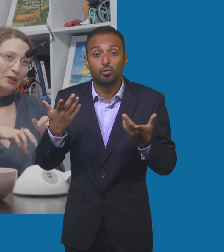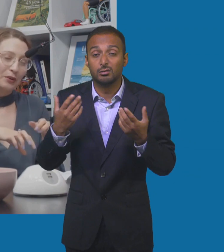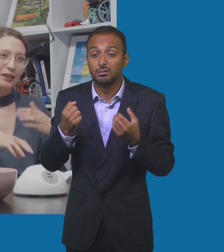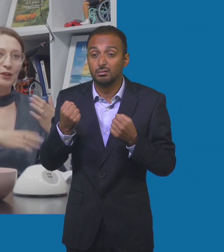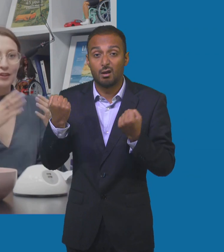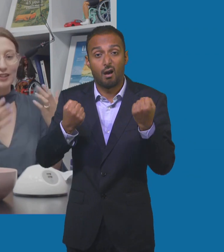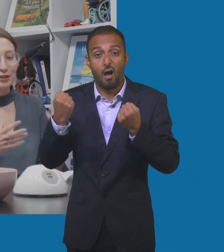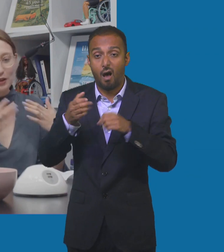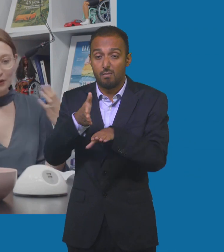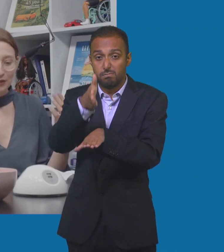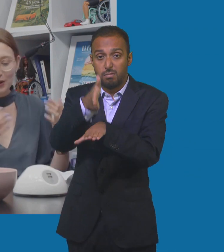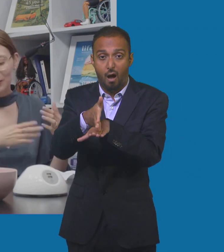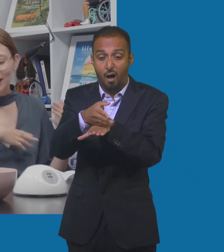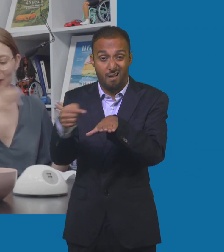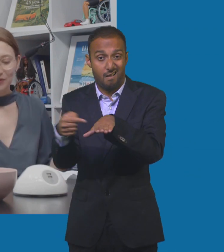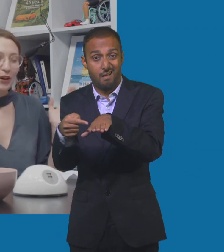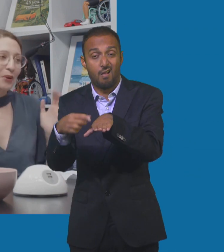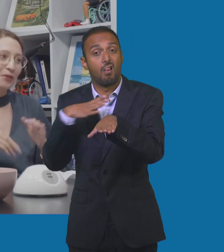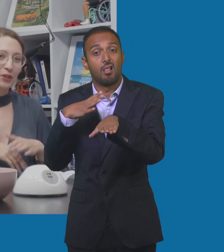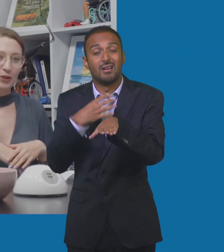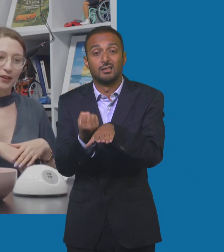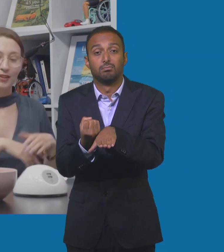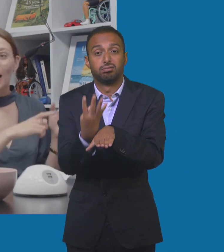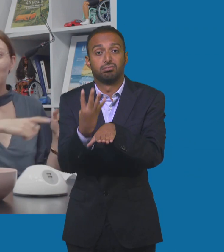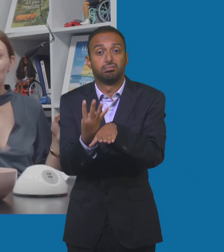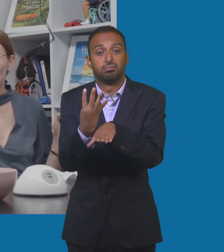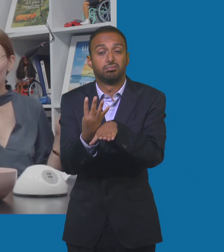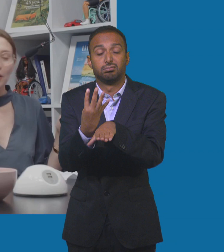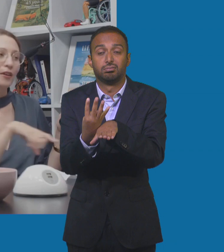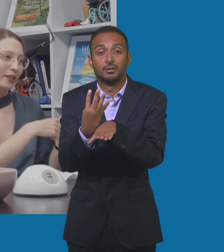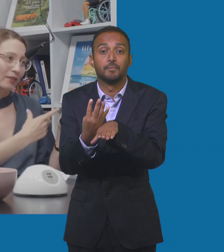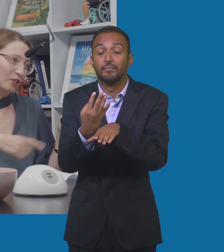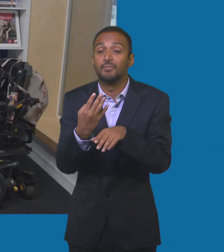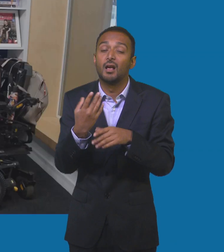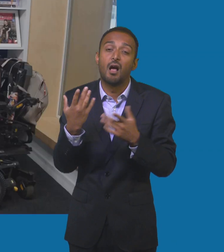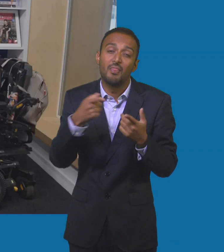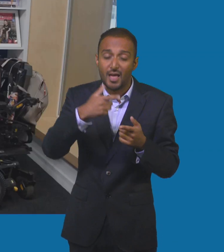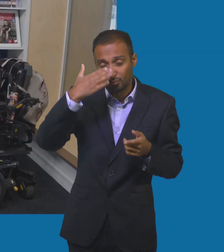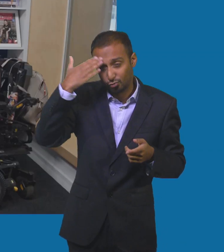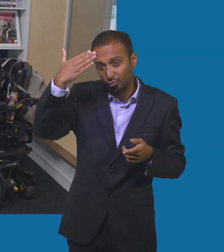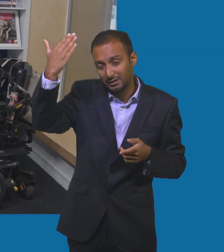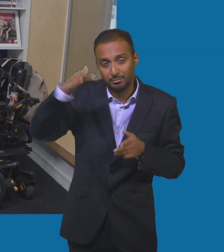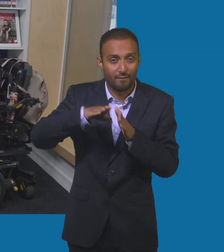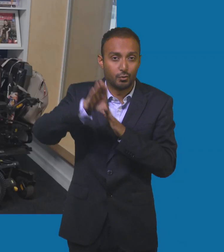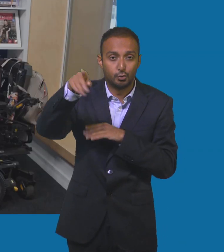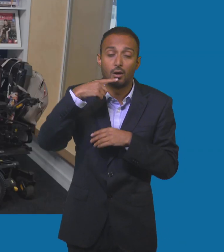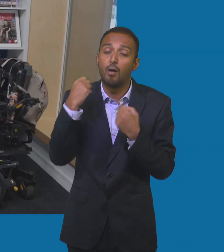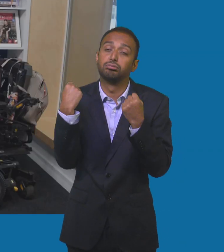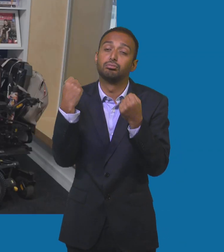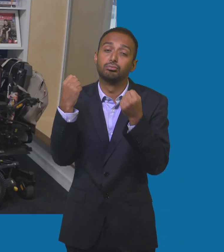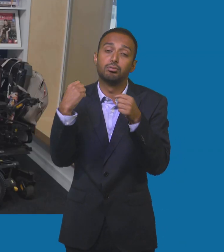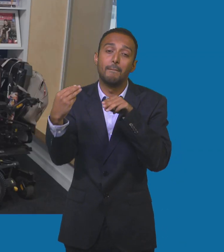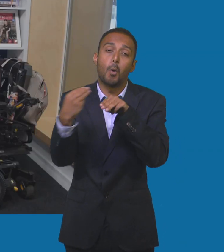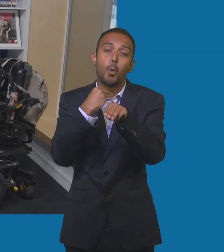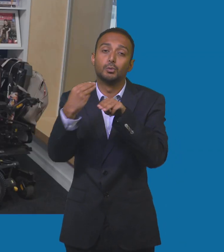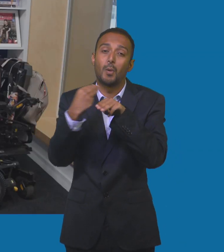charge for you. And, you know, there's a lot of talk of like faraway future where there's highways you drive along and they're charging while you're driving. I